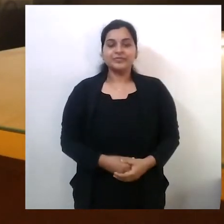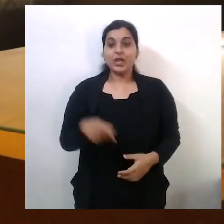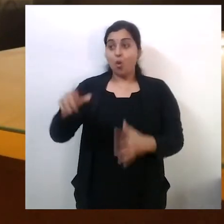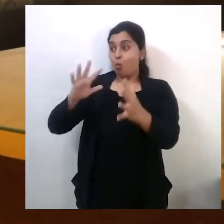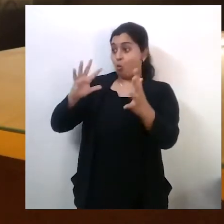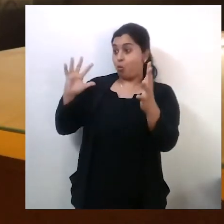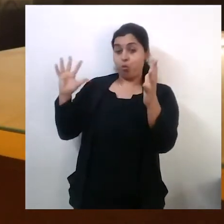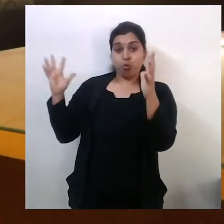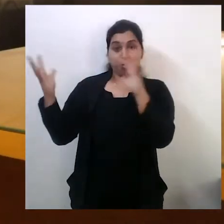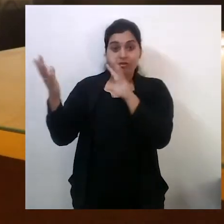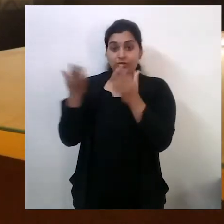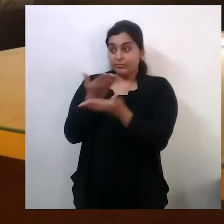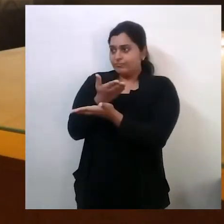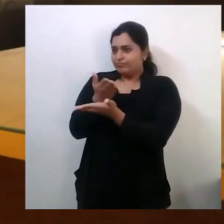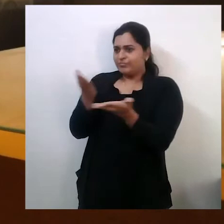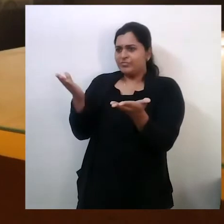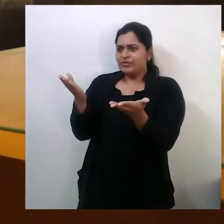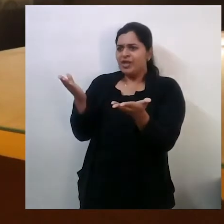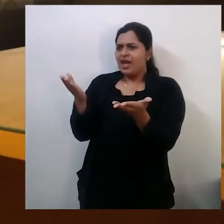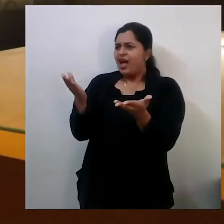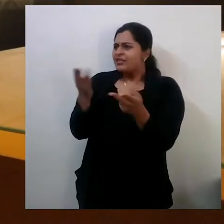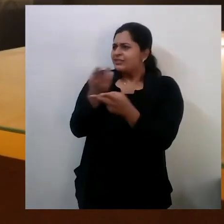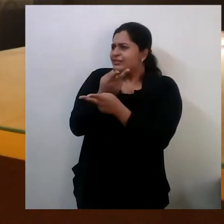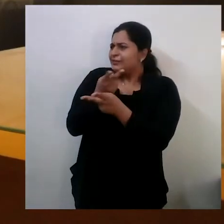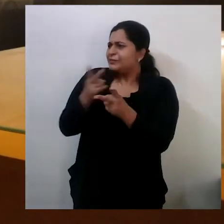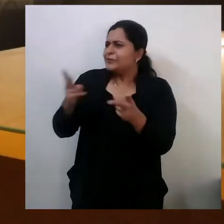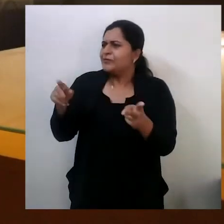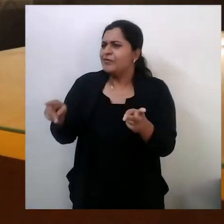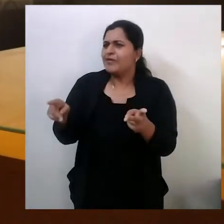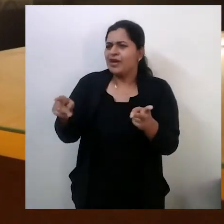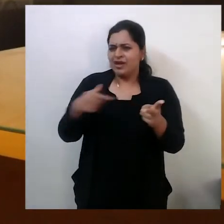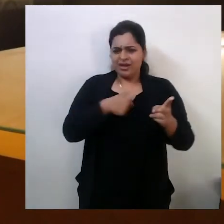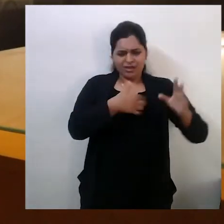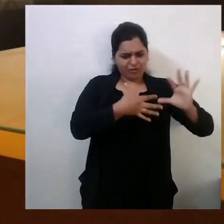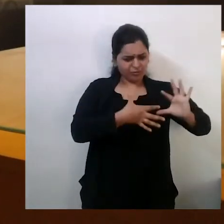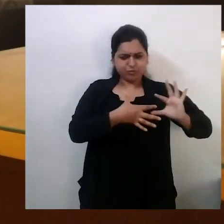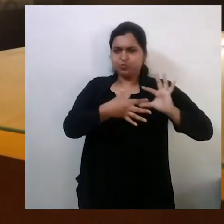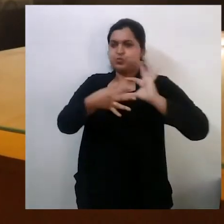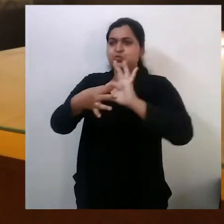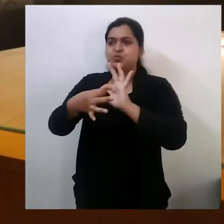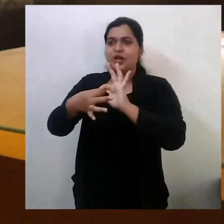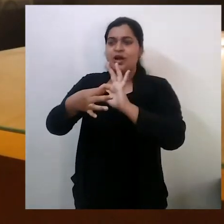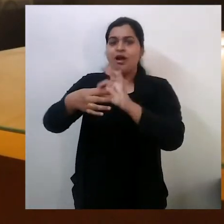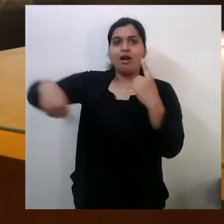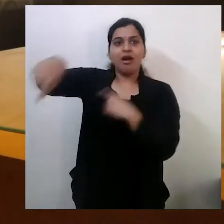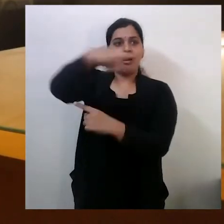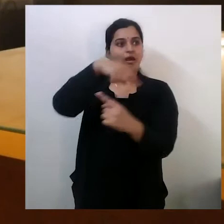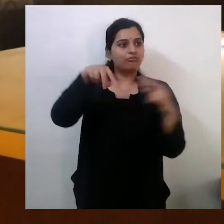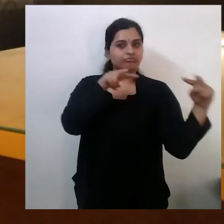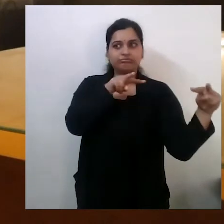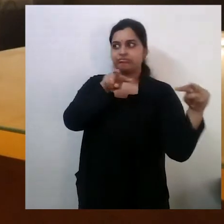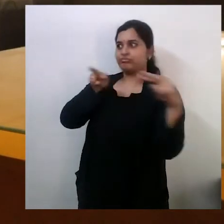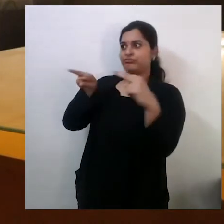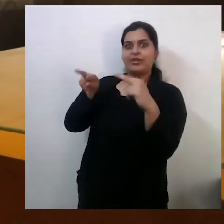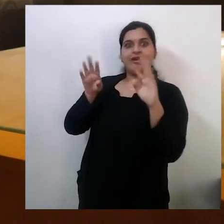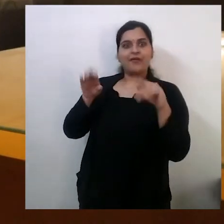of a whole hidden world that is brought out for the world to see.